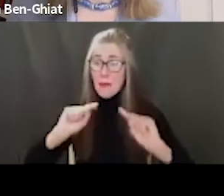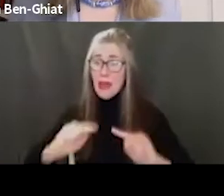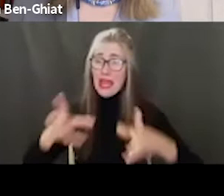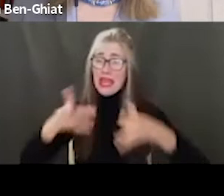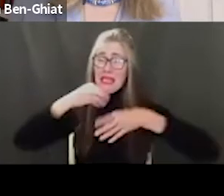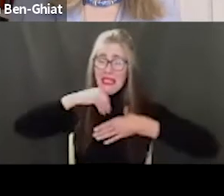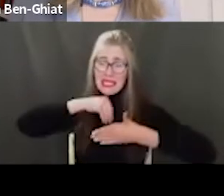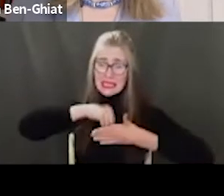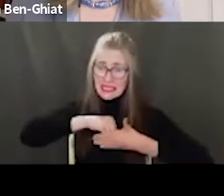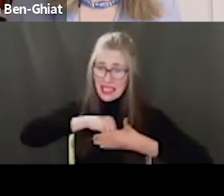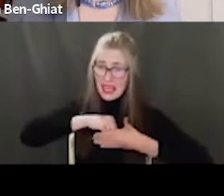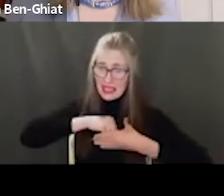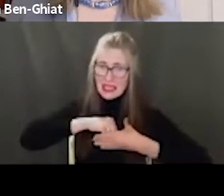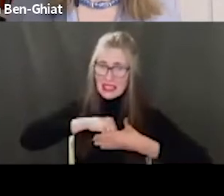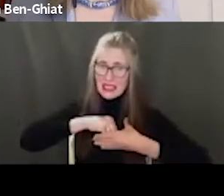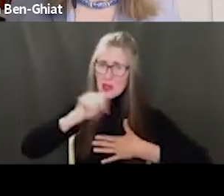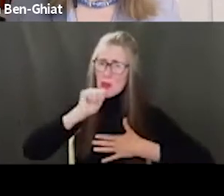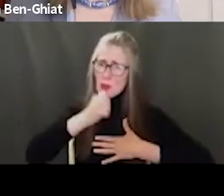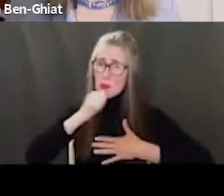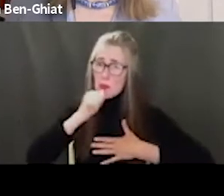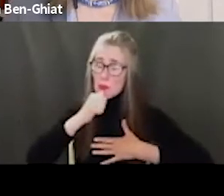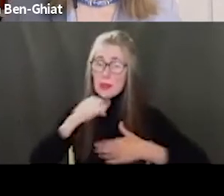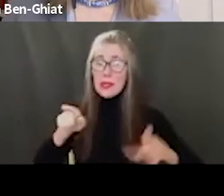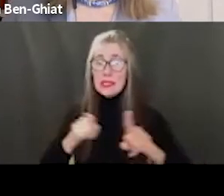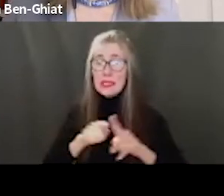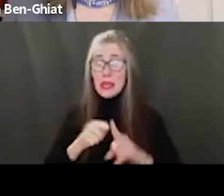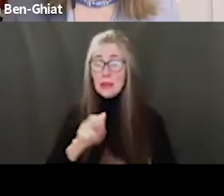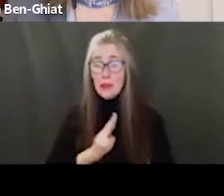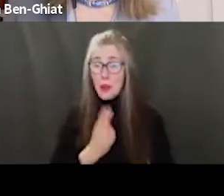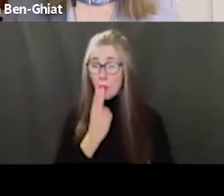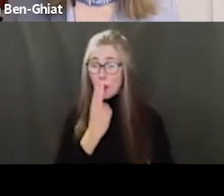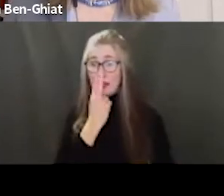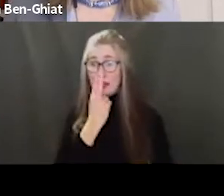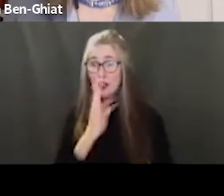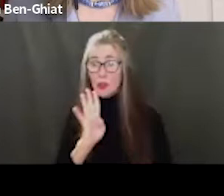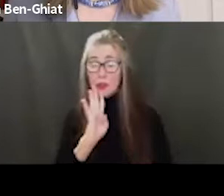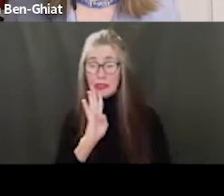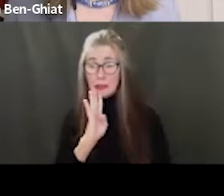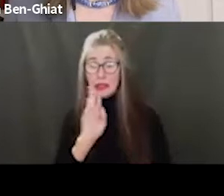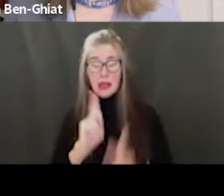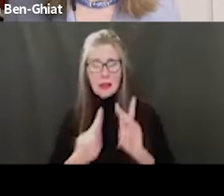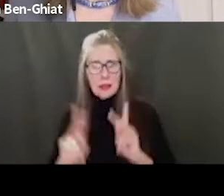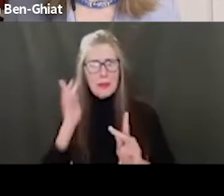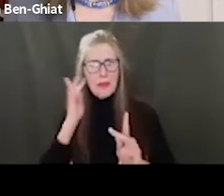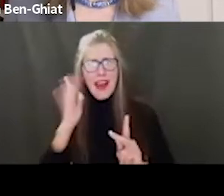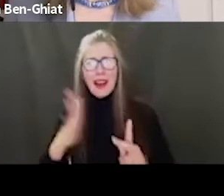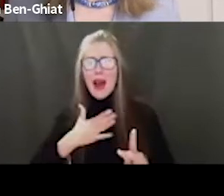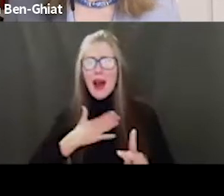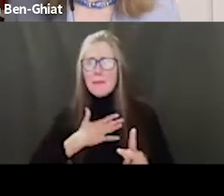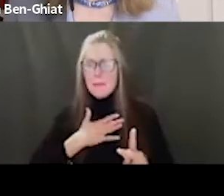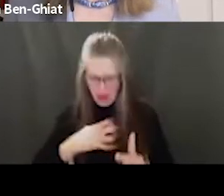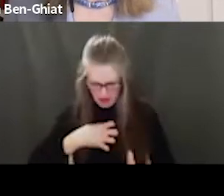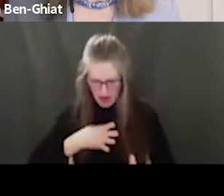yourself. And this was something when Hitler would speak, people would think he was expressing things that they felt, but they didn't know how